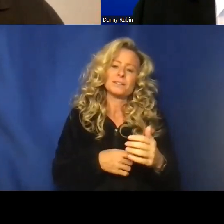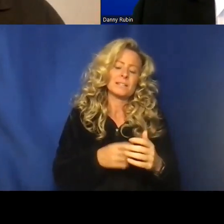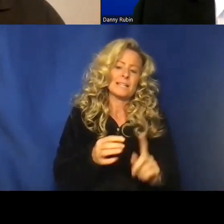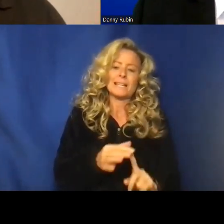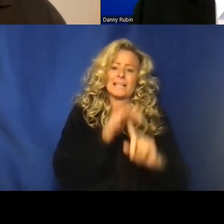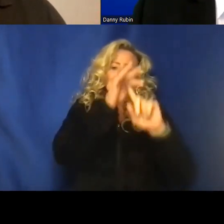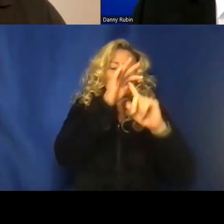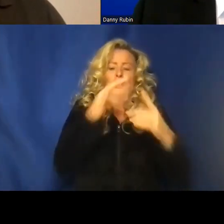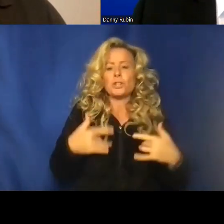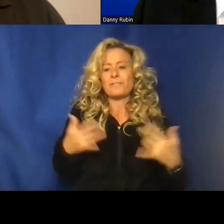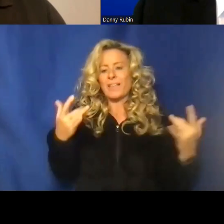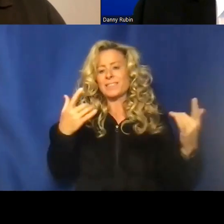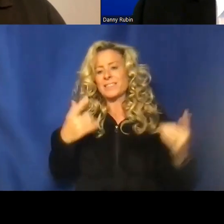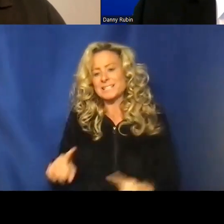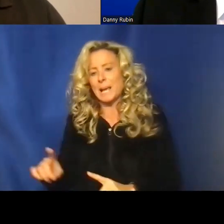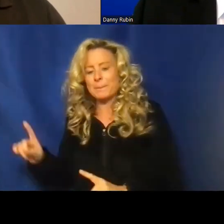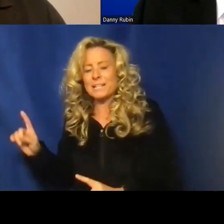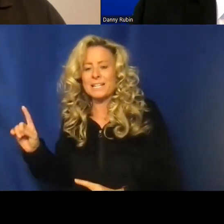that's happening.